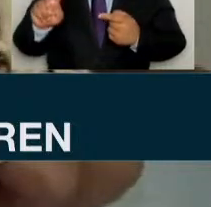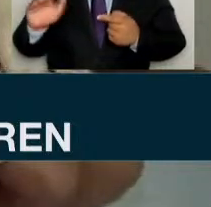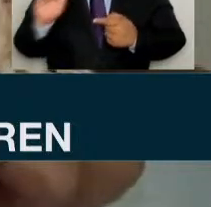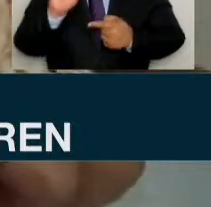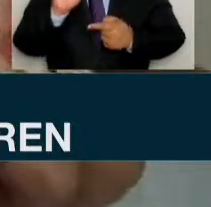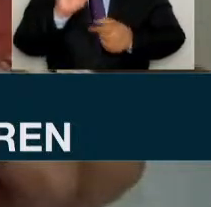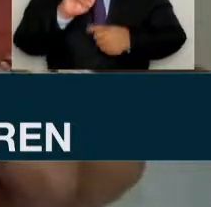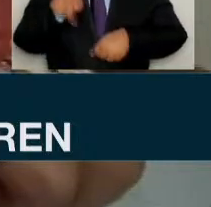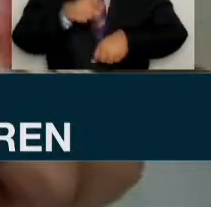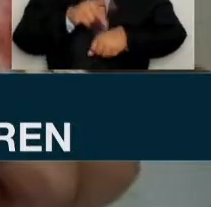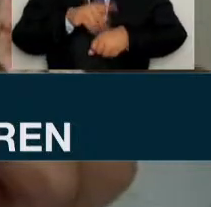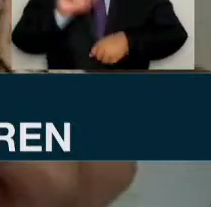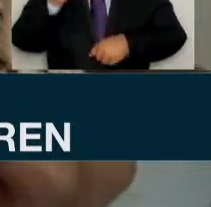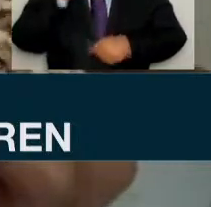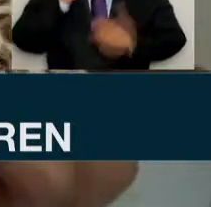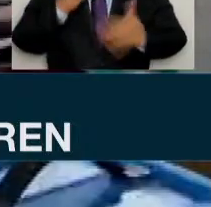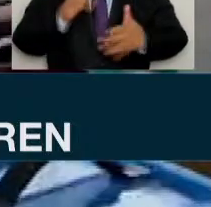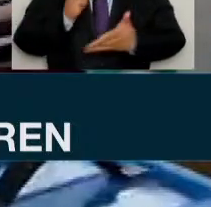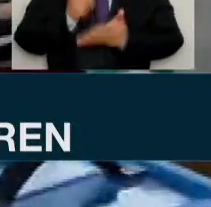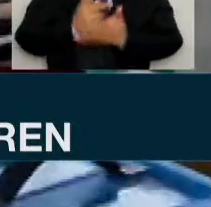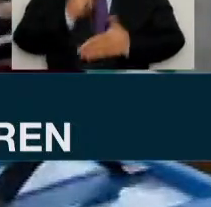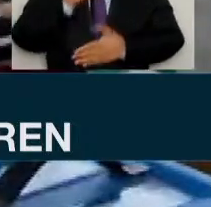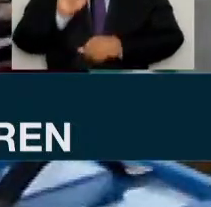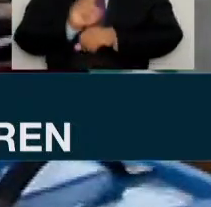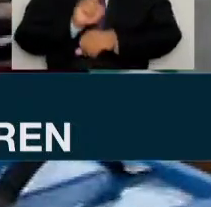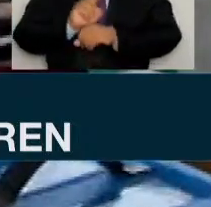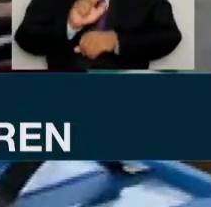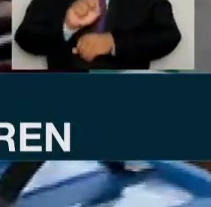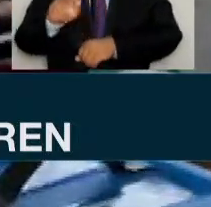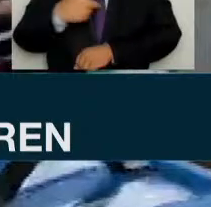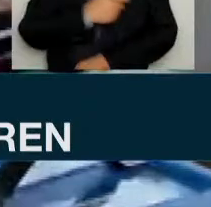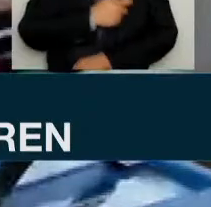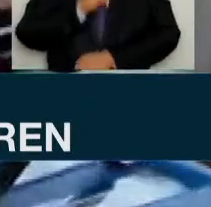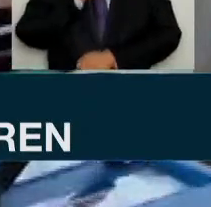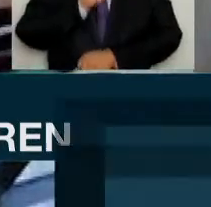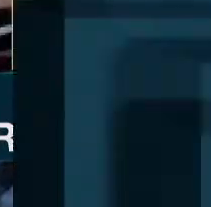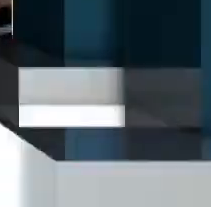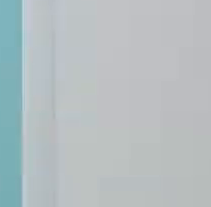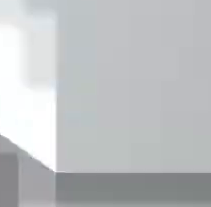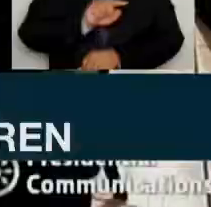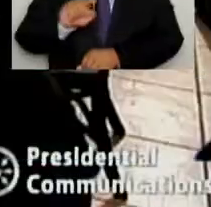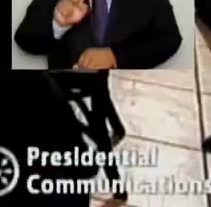to be given the go signal for the use of its COVID-19 vaccines on children.